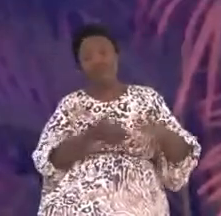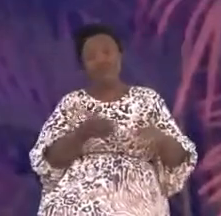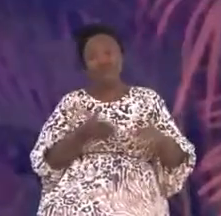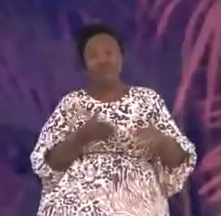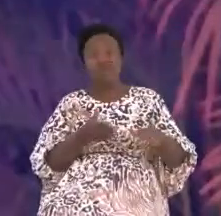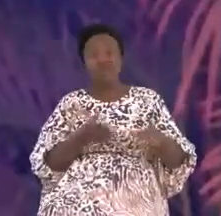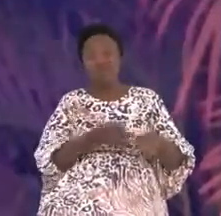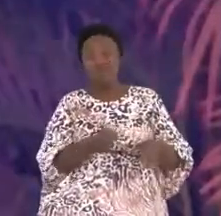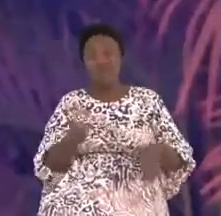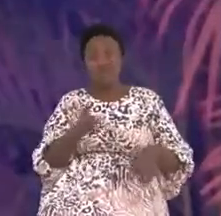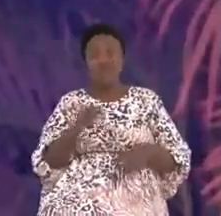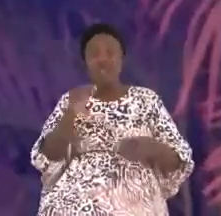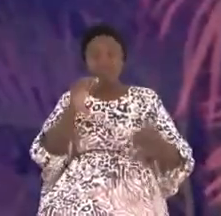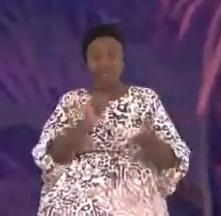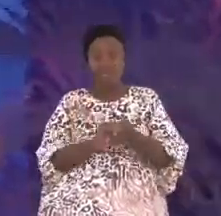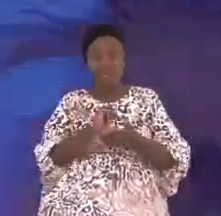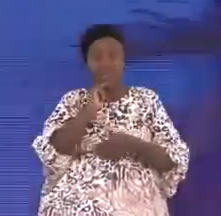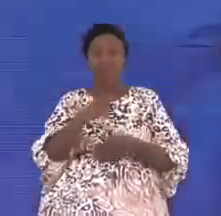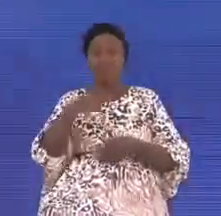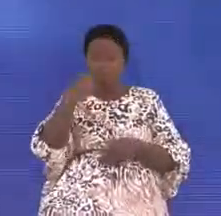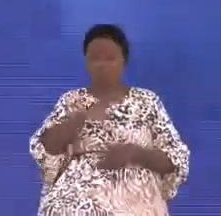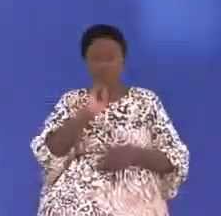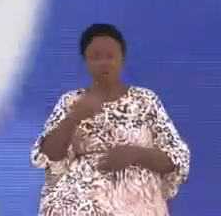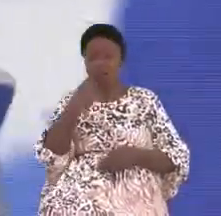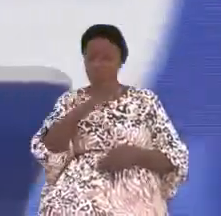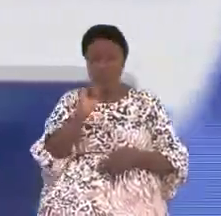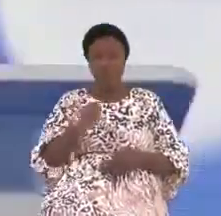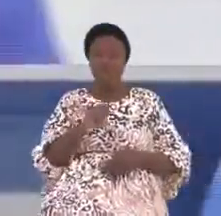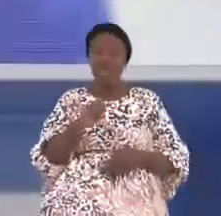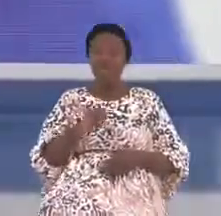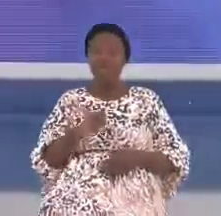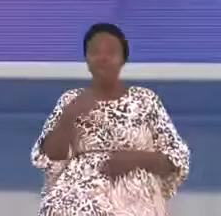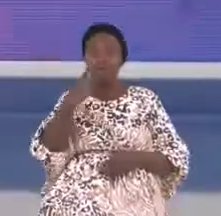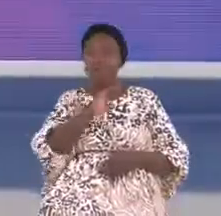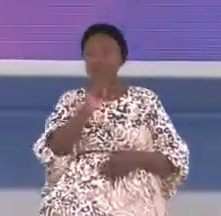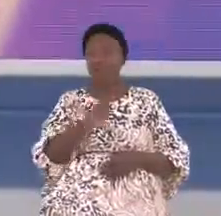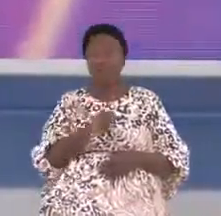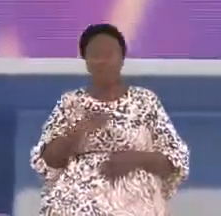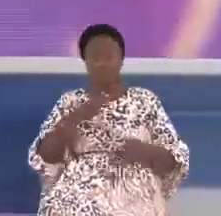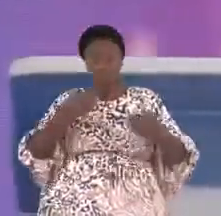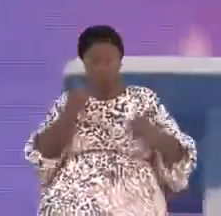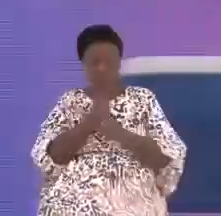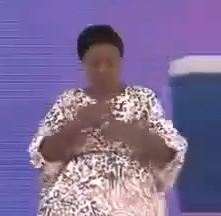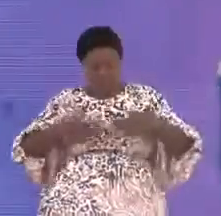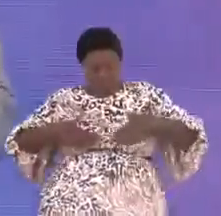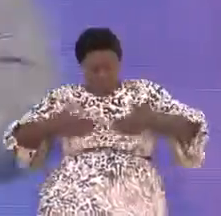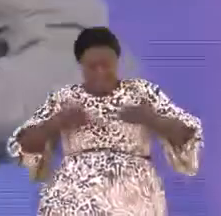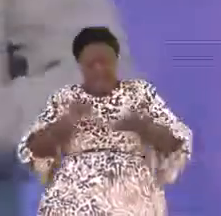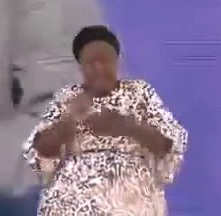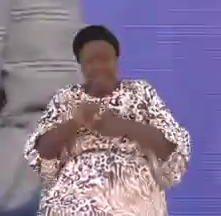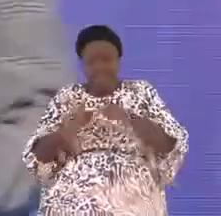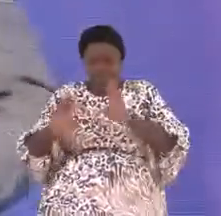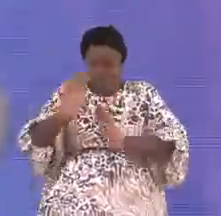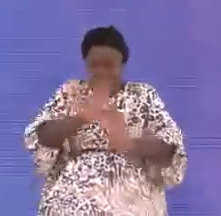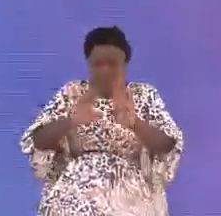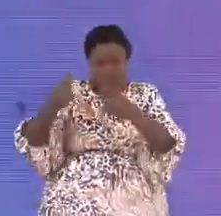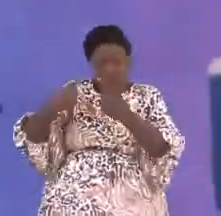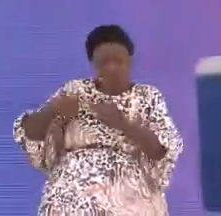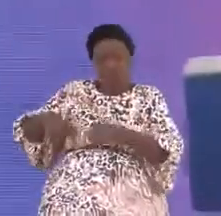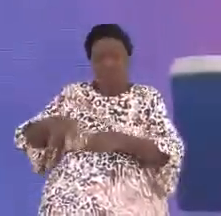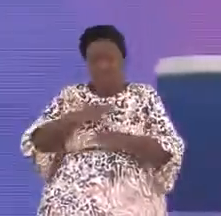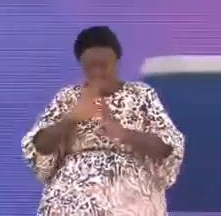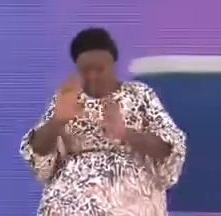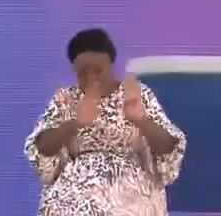whosoever who so confesses that thing that is chanting in your mind troubling your heart